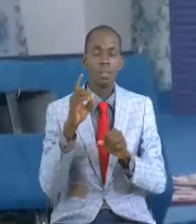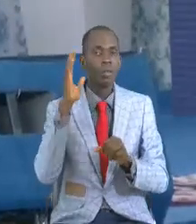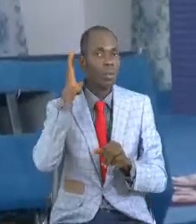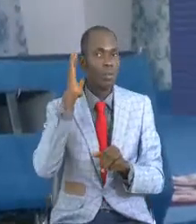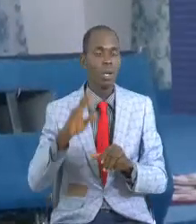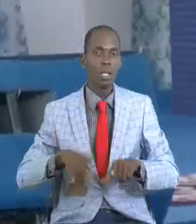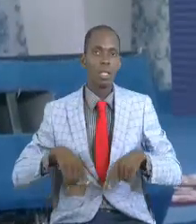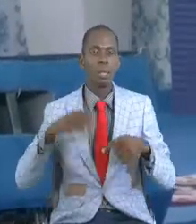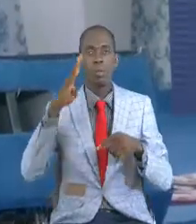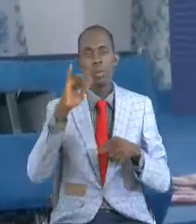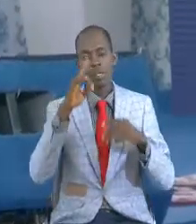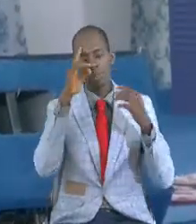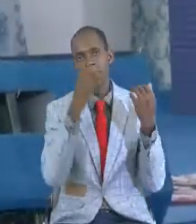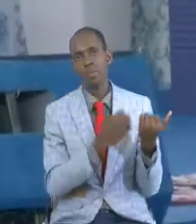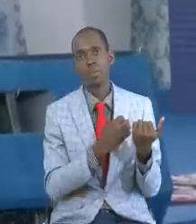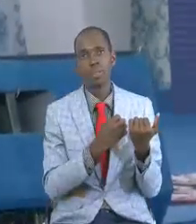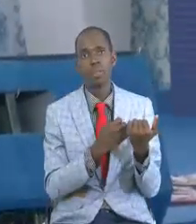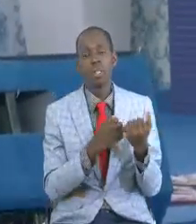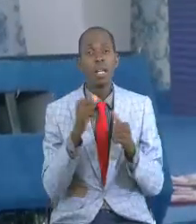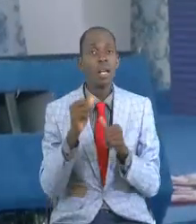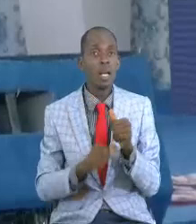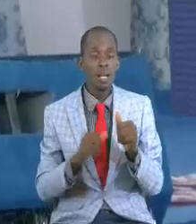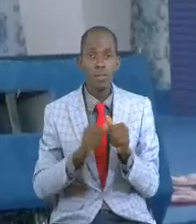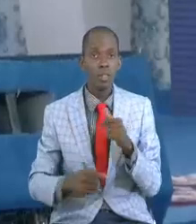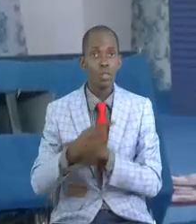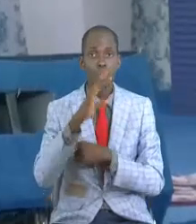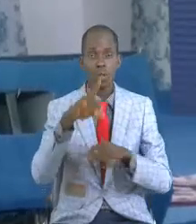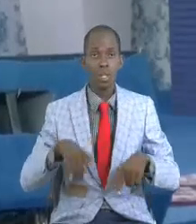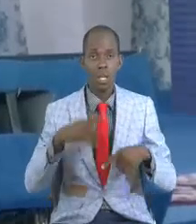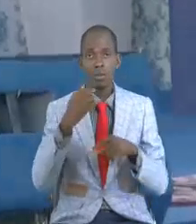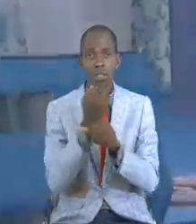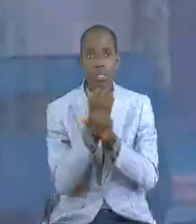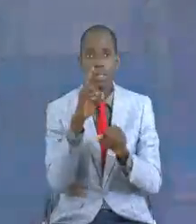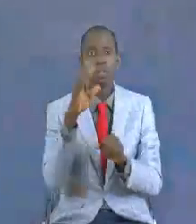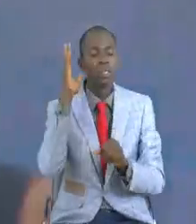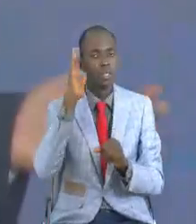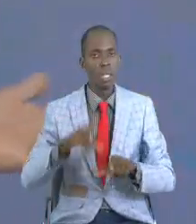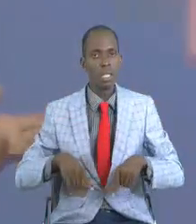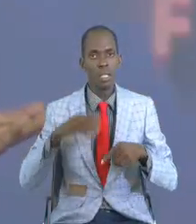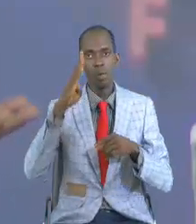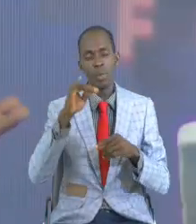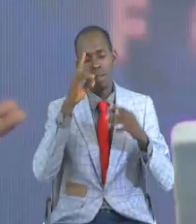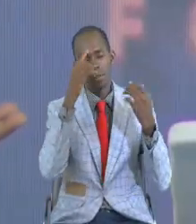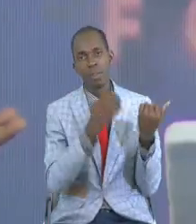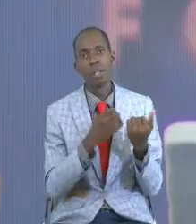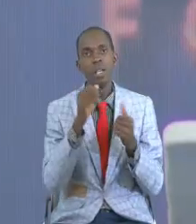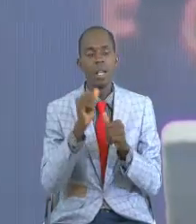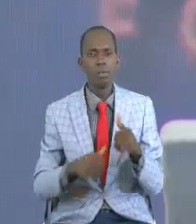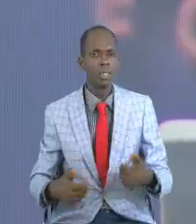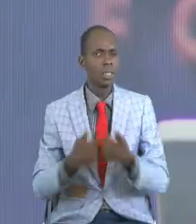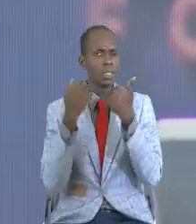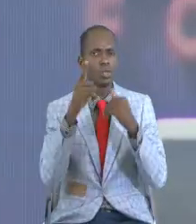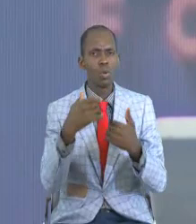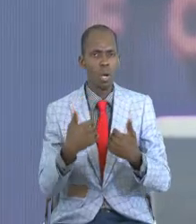by faith. Every day of your life, the just shall live by faith. Any challenge you face,